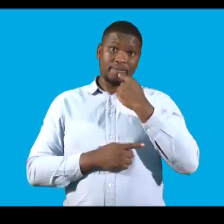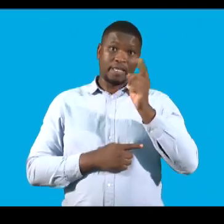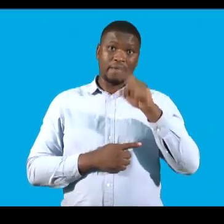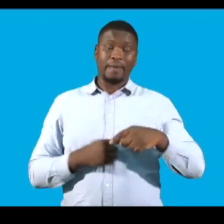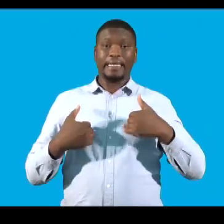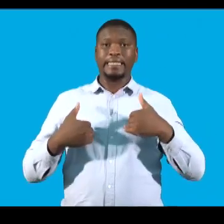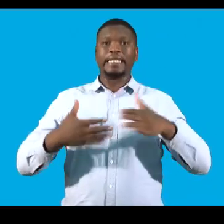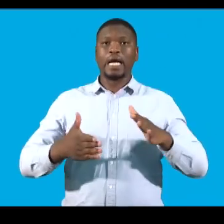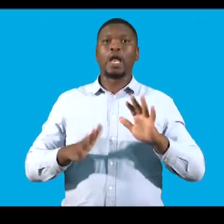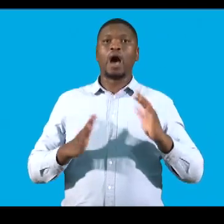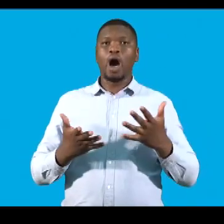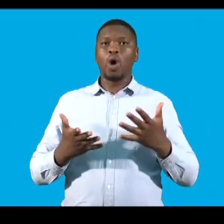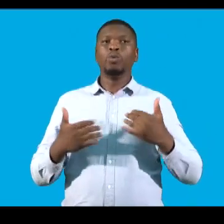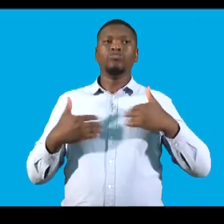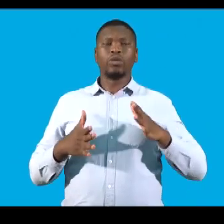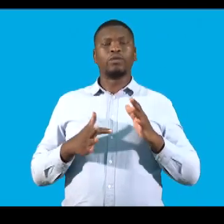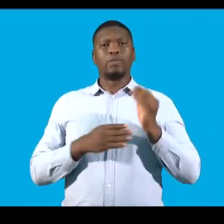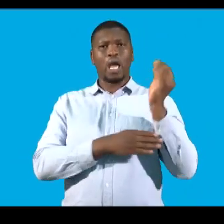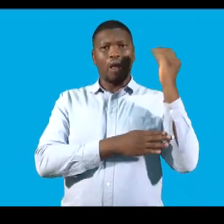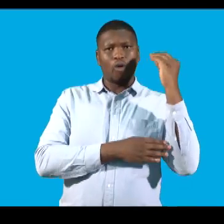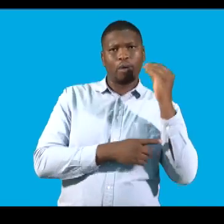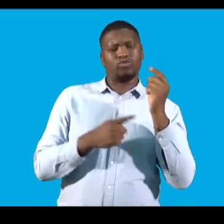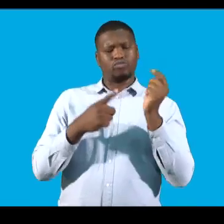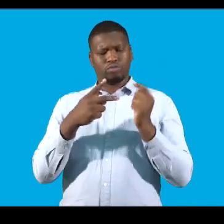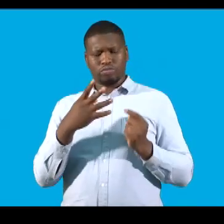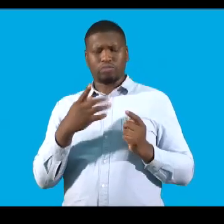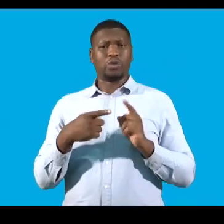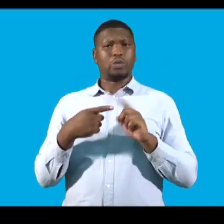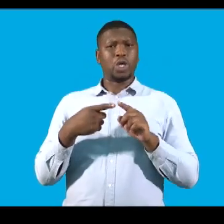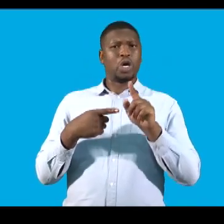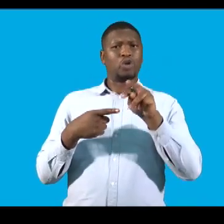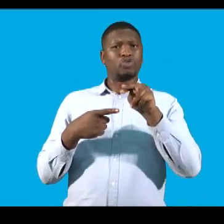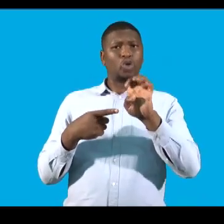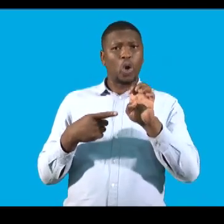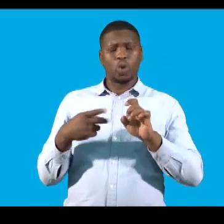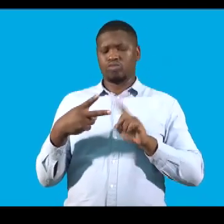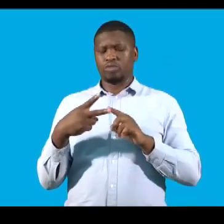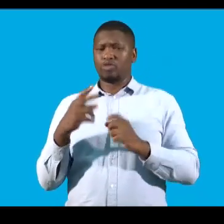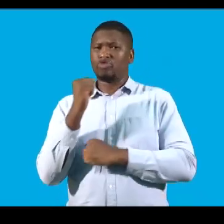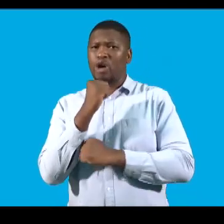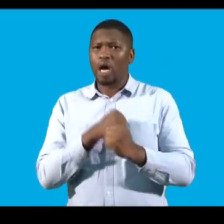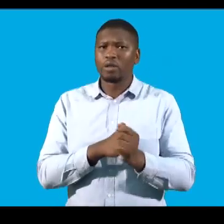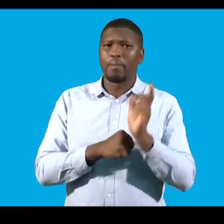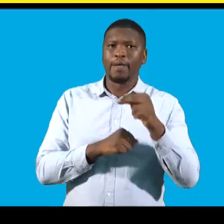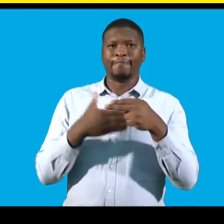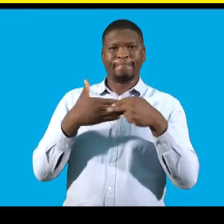by highlighting the relevant information. So where you see imagery, tone, and structure, you have to highlight